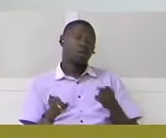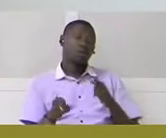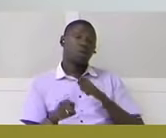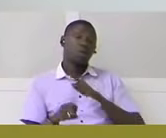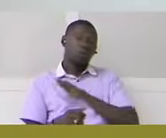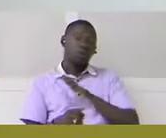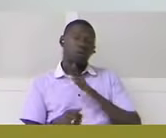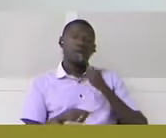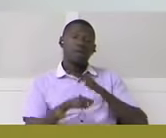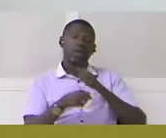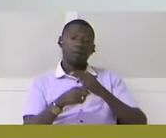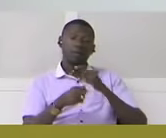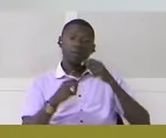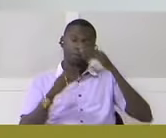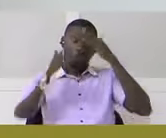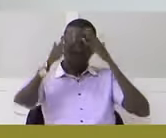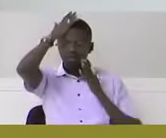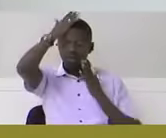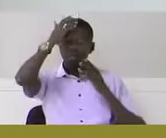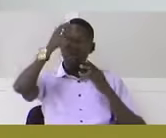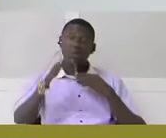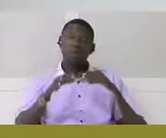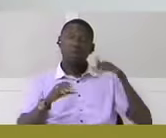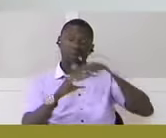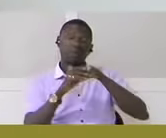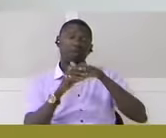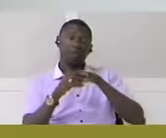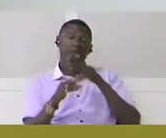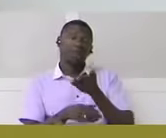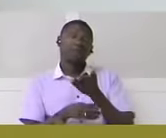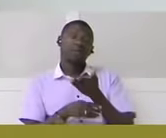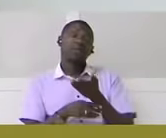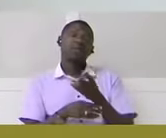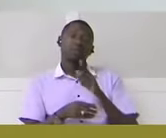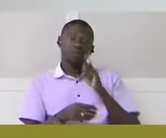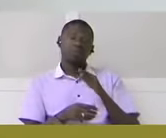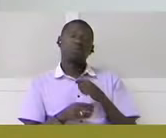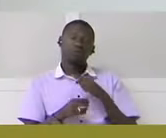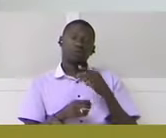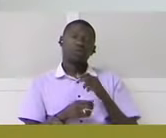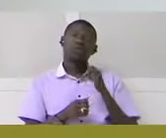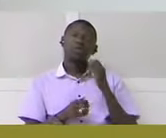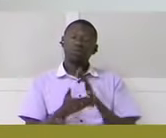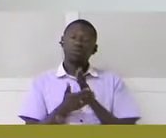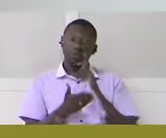shown a very big impact. TRRC is definitely educative.